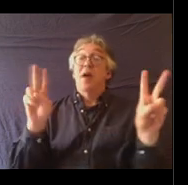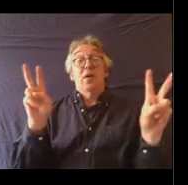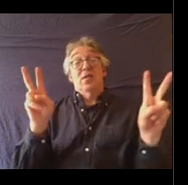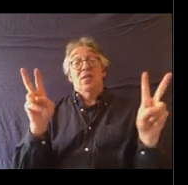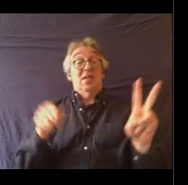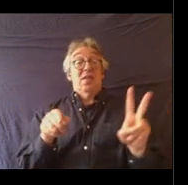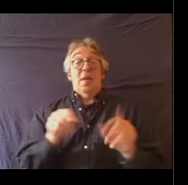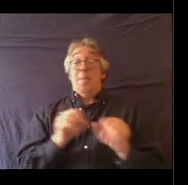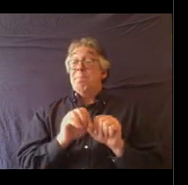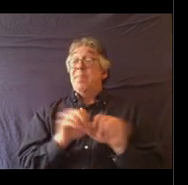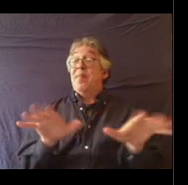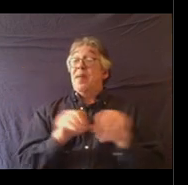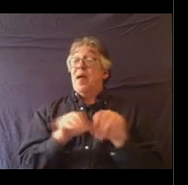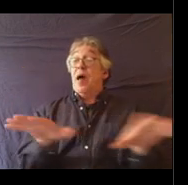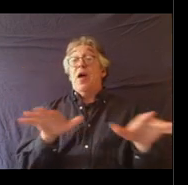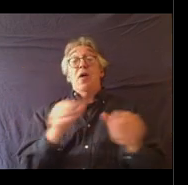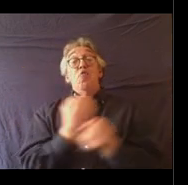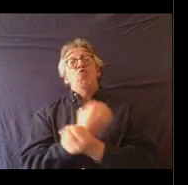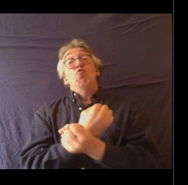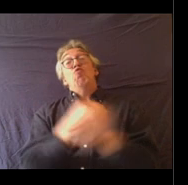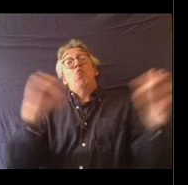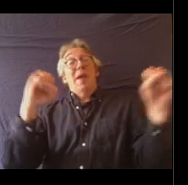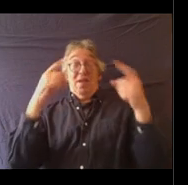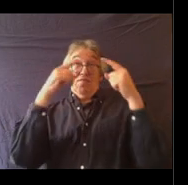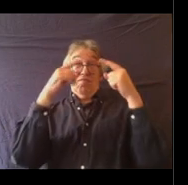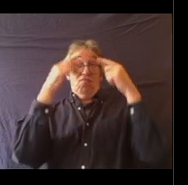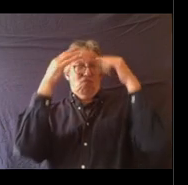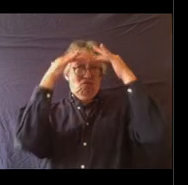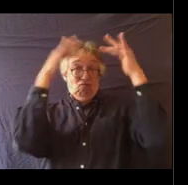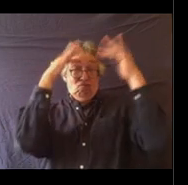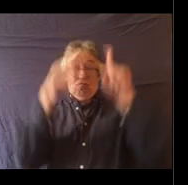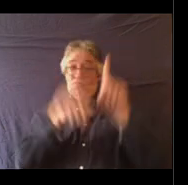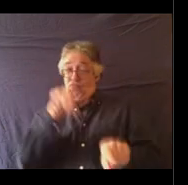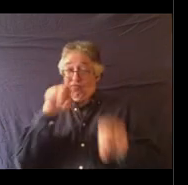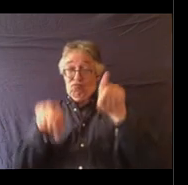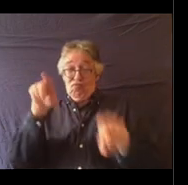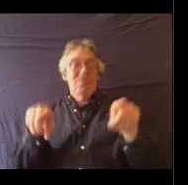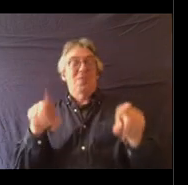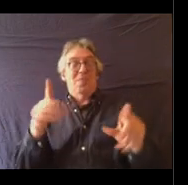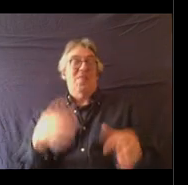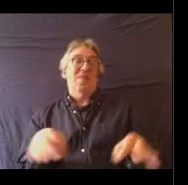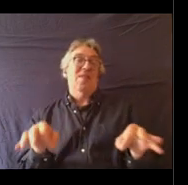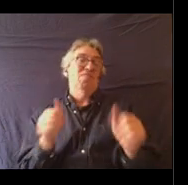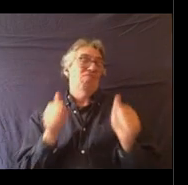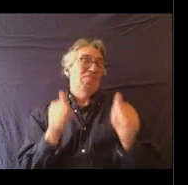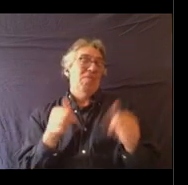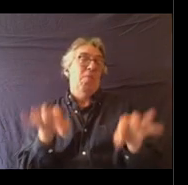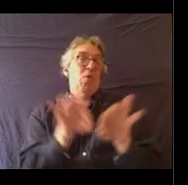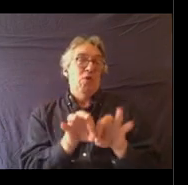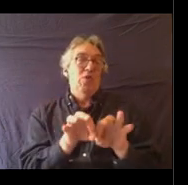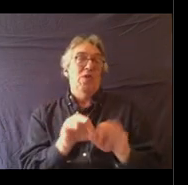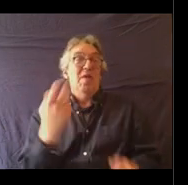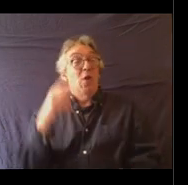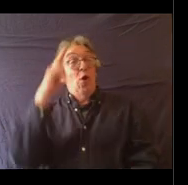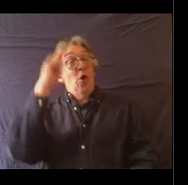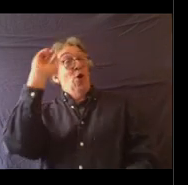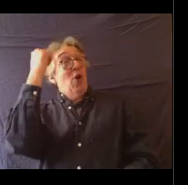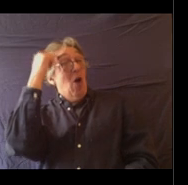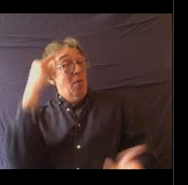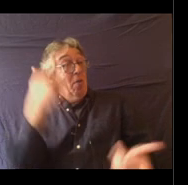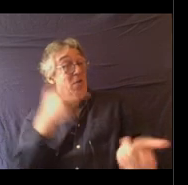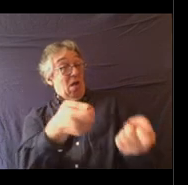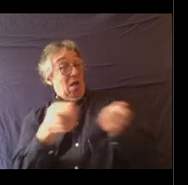plurality, because of course it would be very It has negative effects, let's say, if the government has strong ties to the